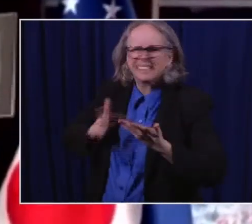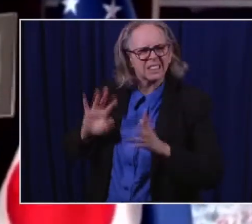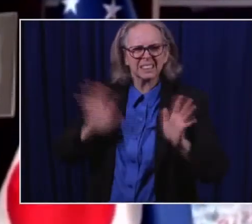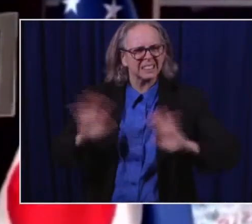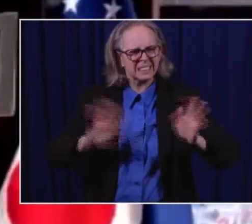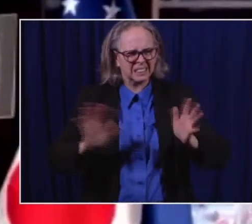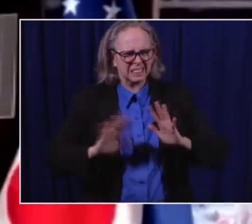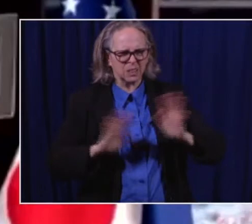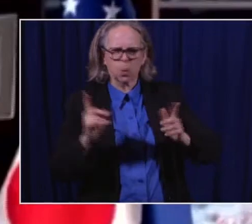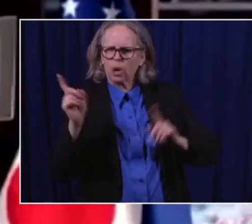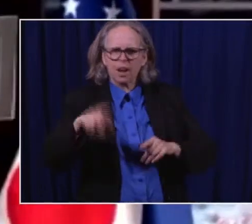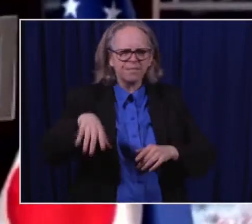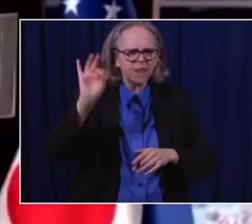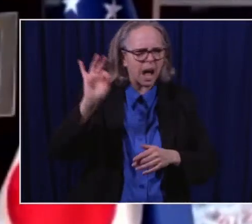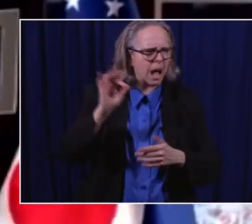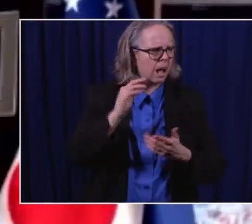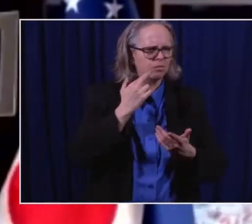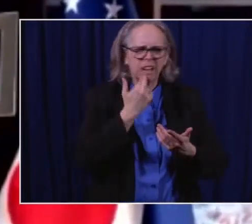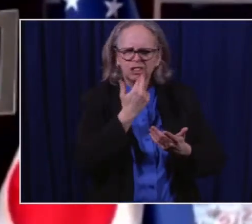this, go to